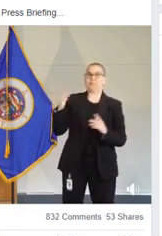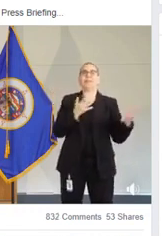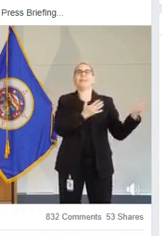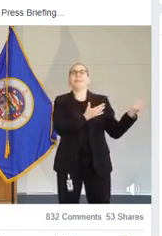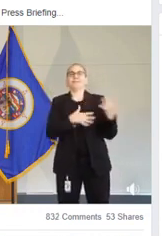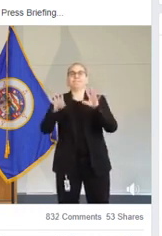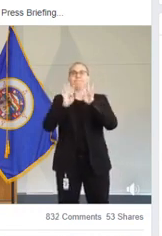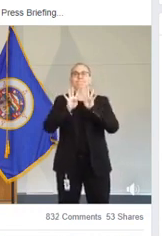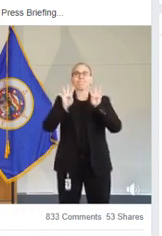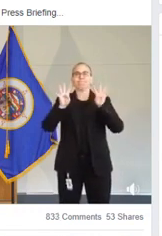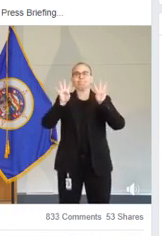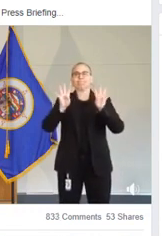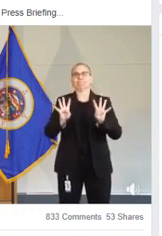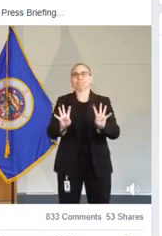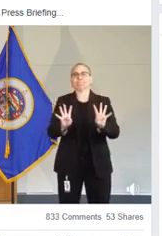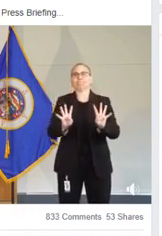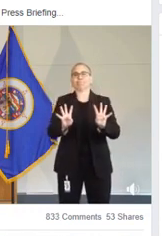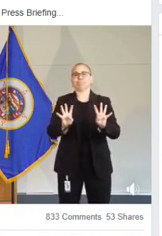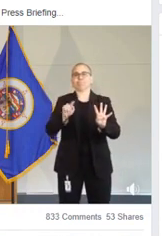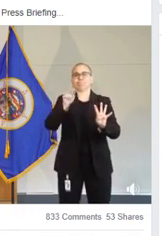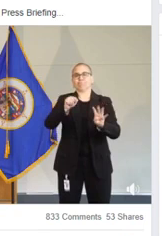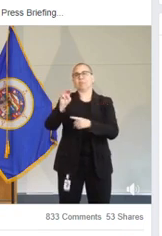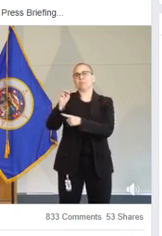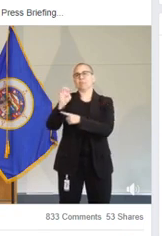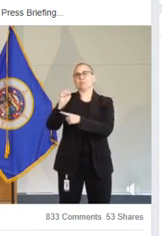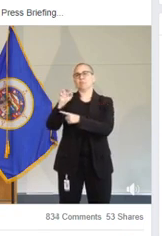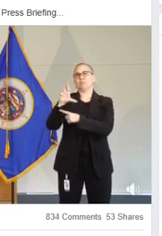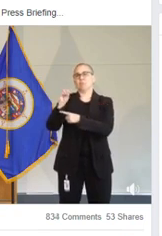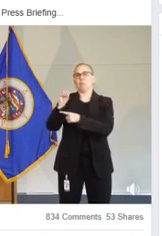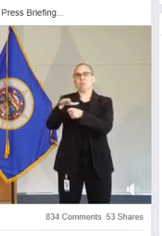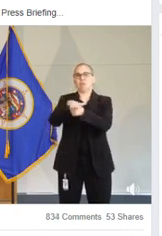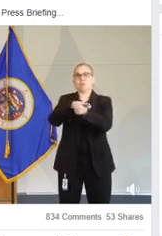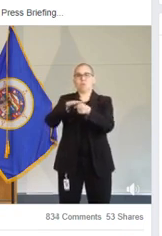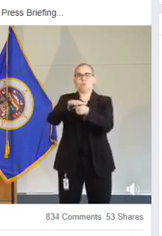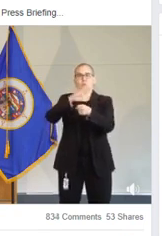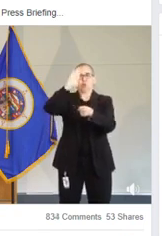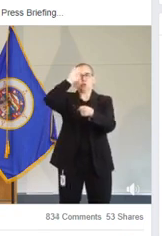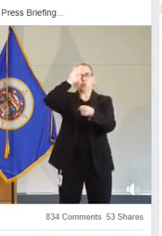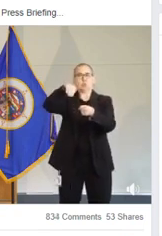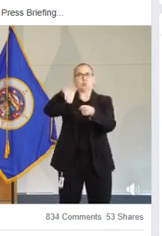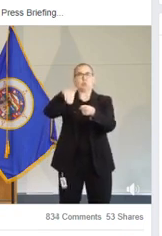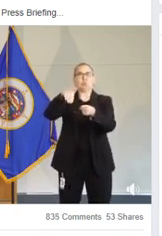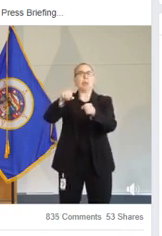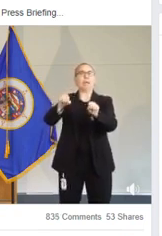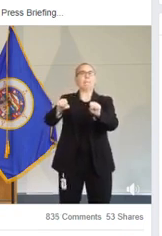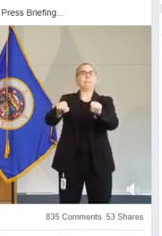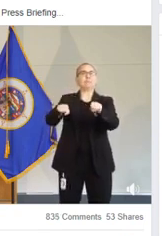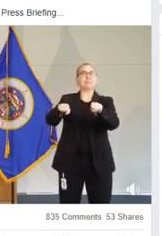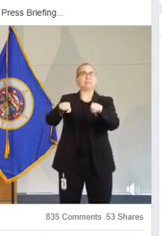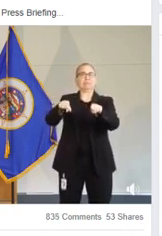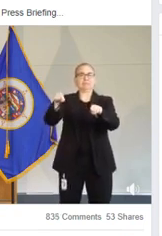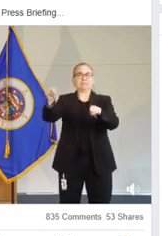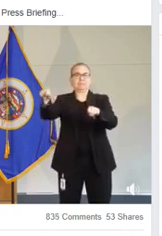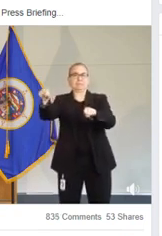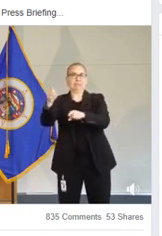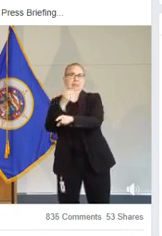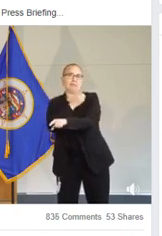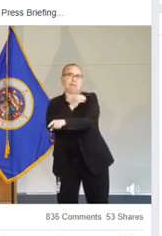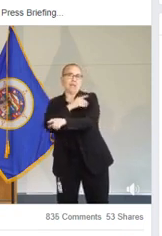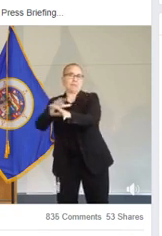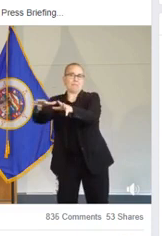metro area, knowing that the most likely probability of employment was going to be Minneapolis.